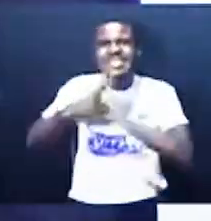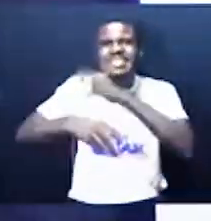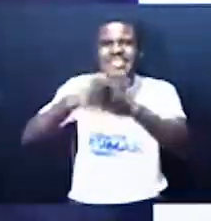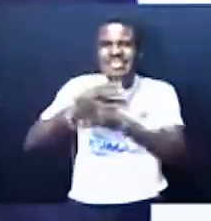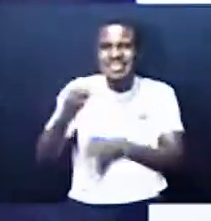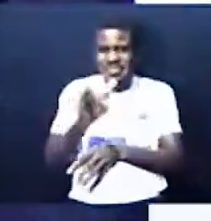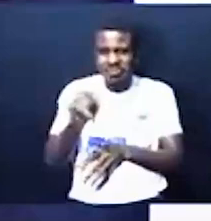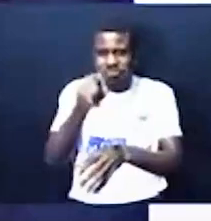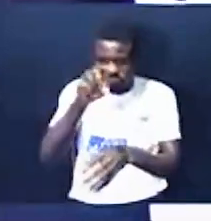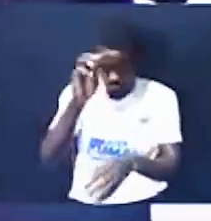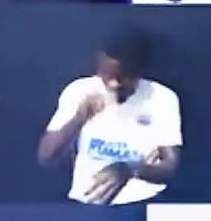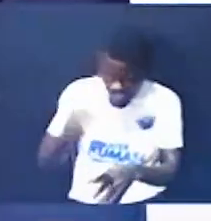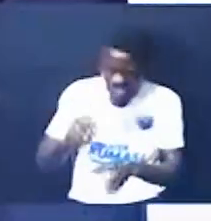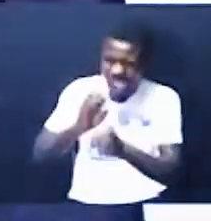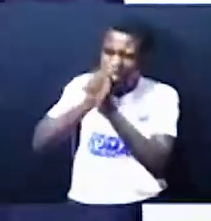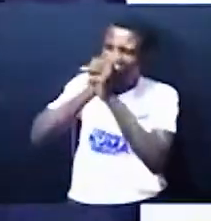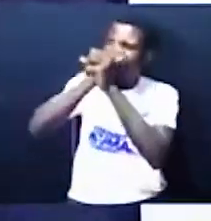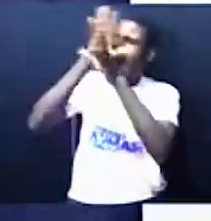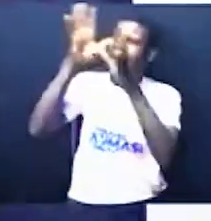world.